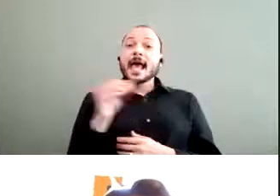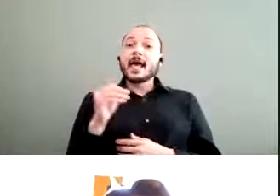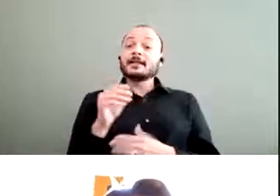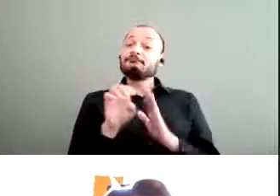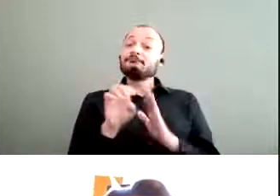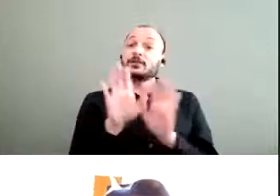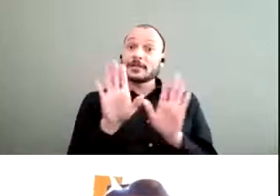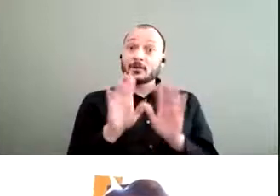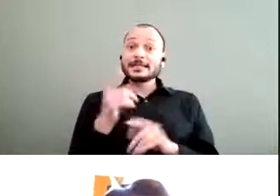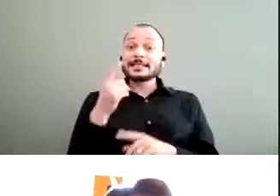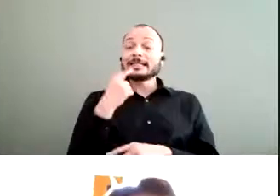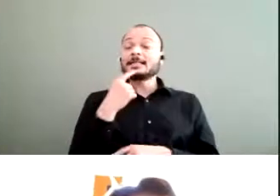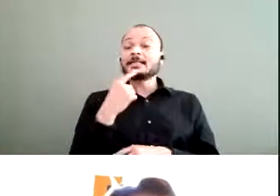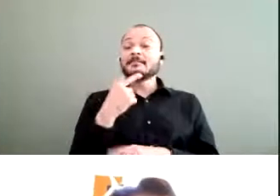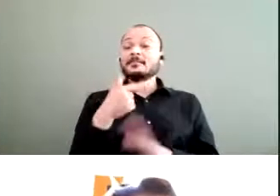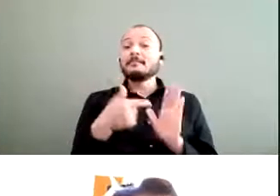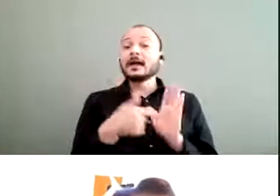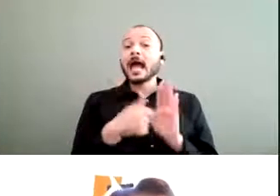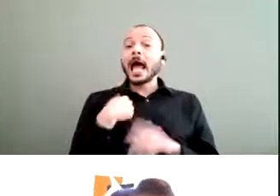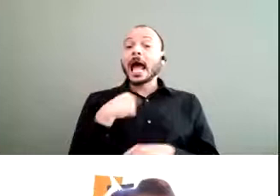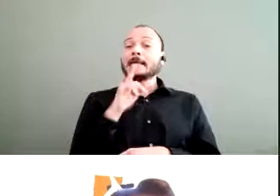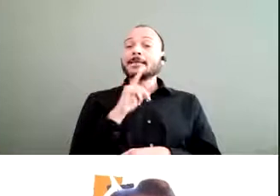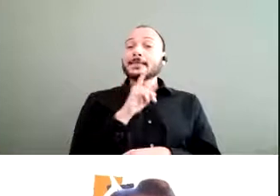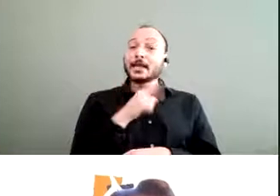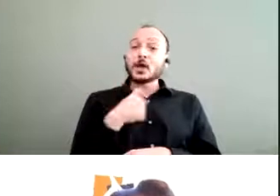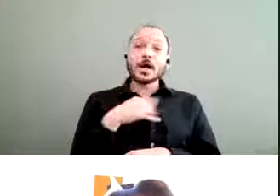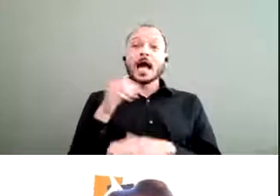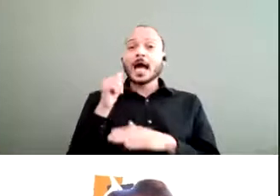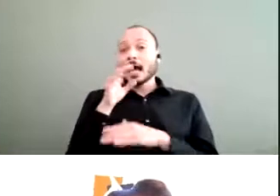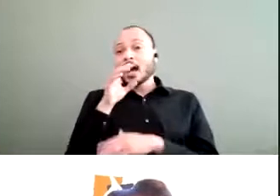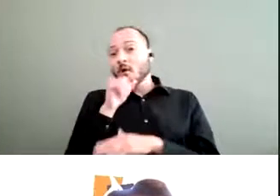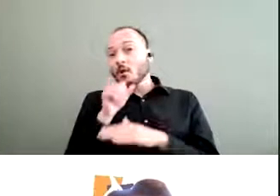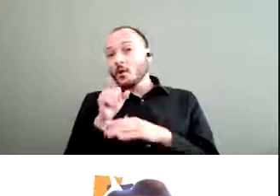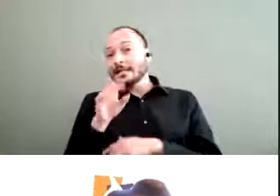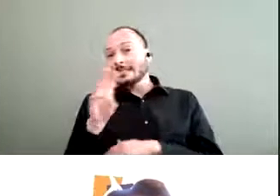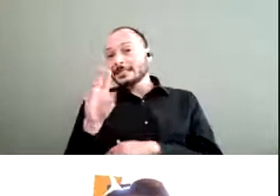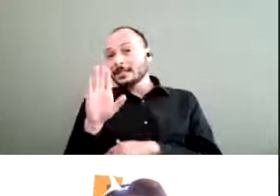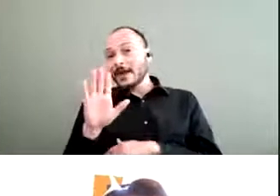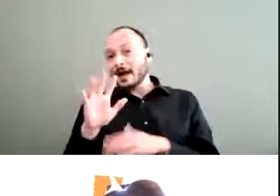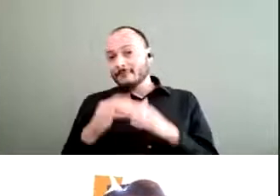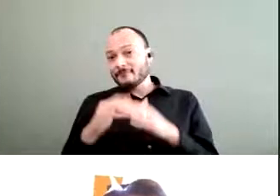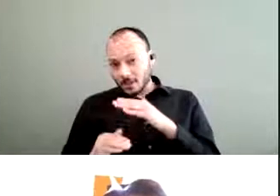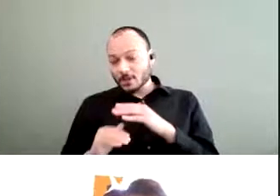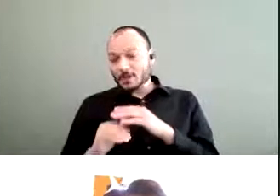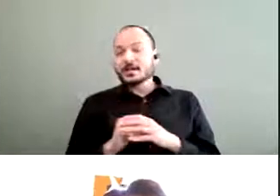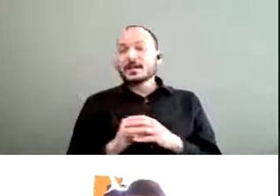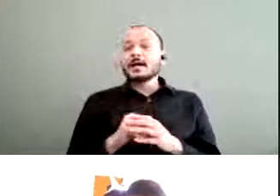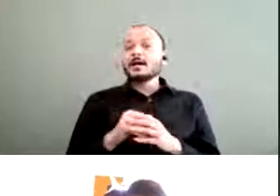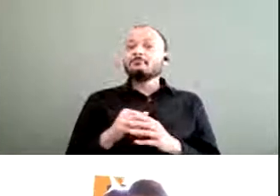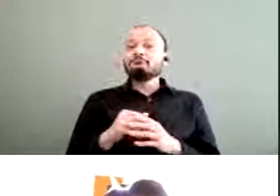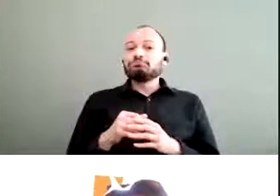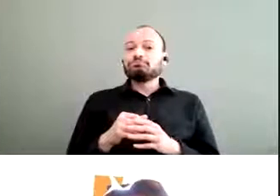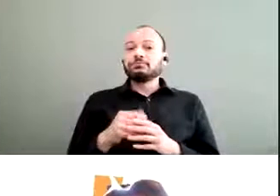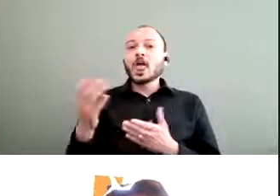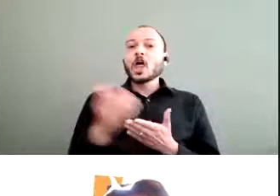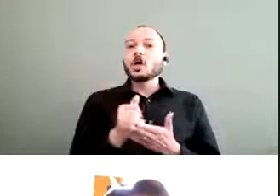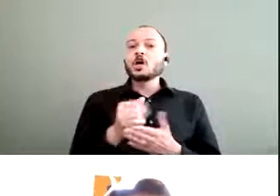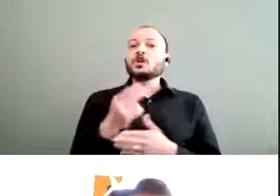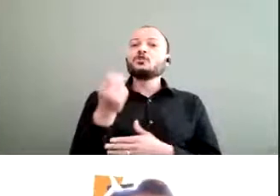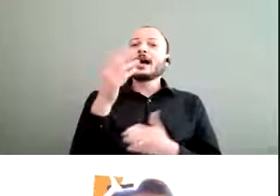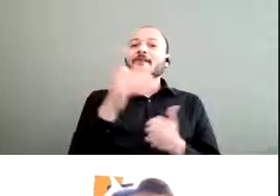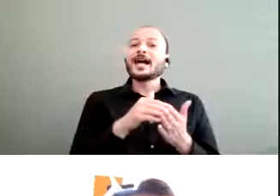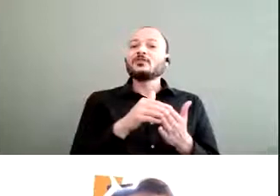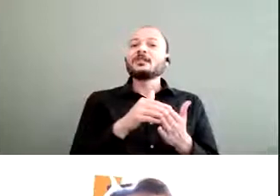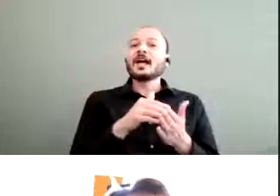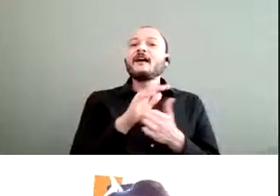it says, okay, I'm single, I'm under 65, and I made $12,400 this year. That means that you